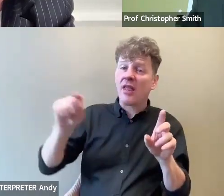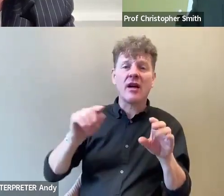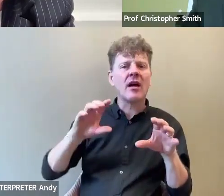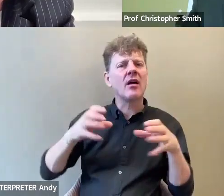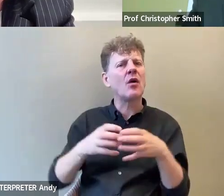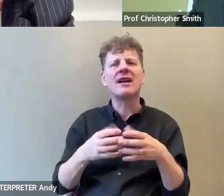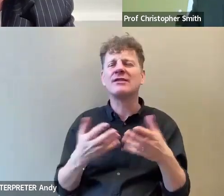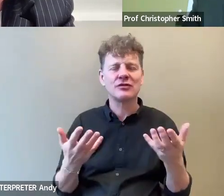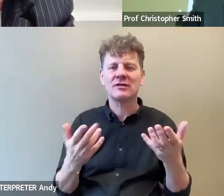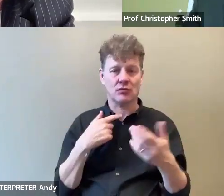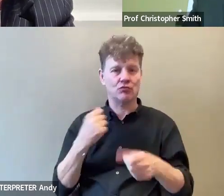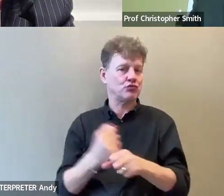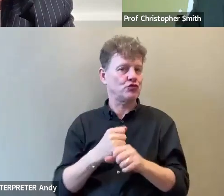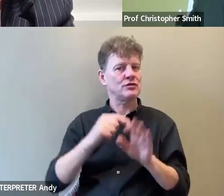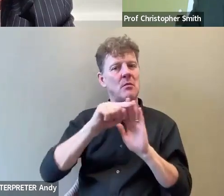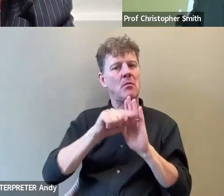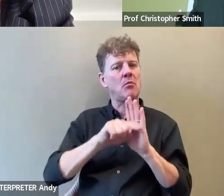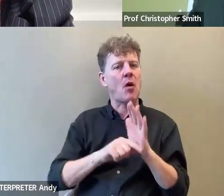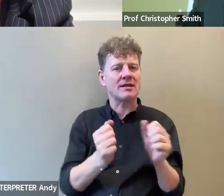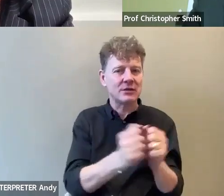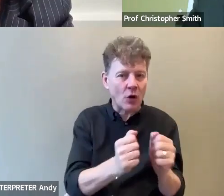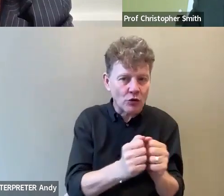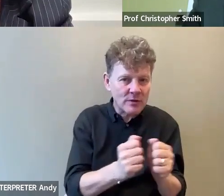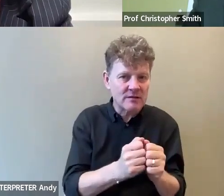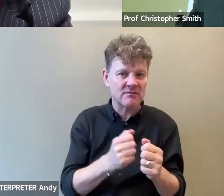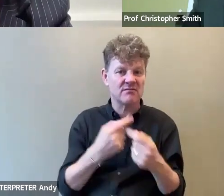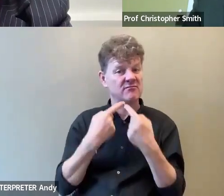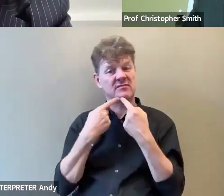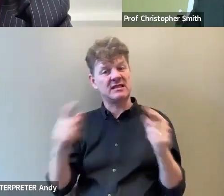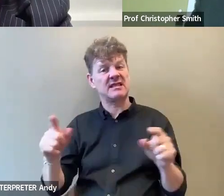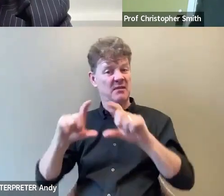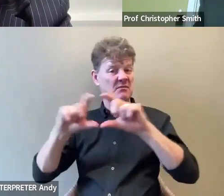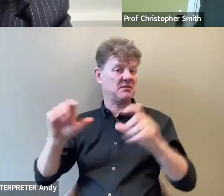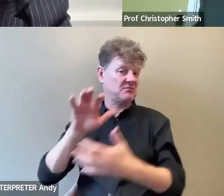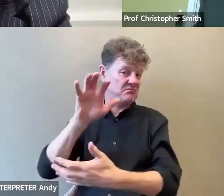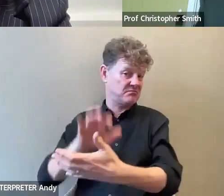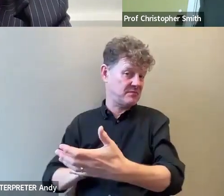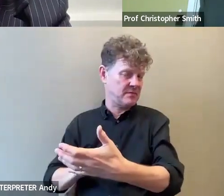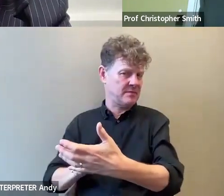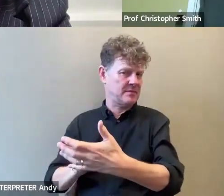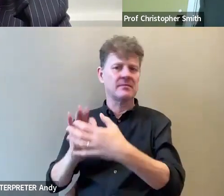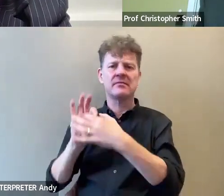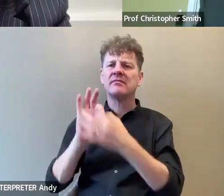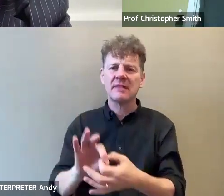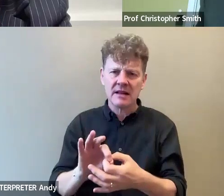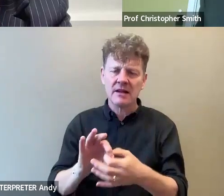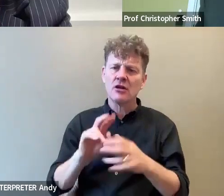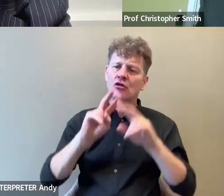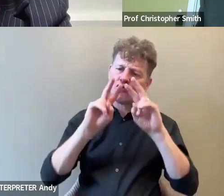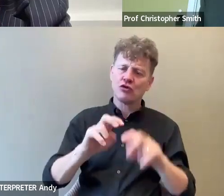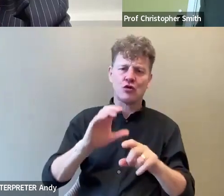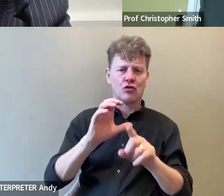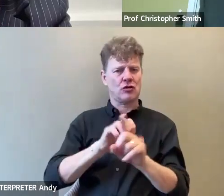is to produce policy documents and statements about the importance of research